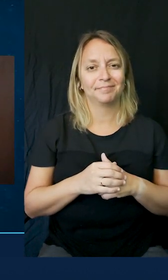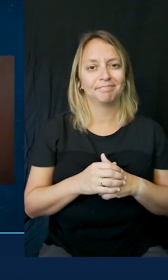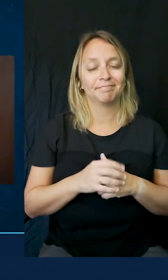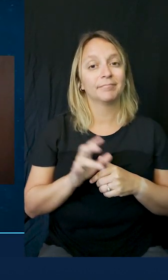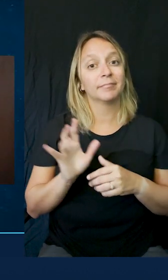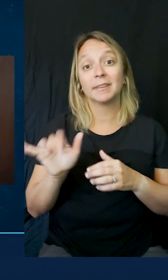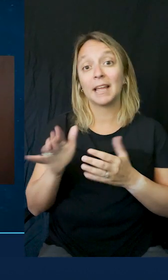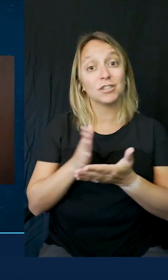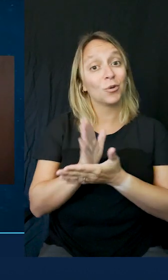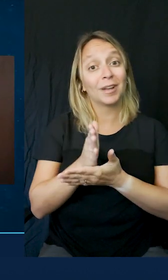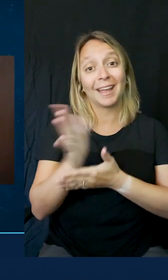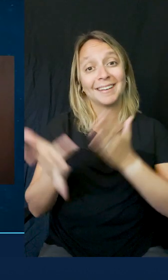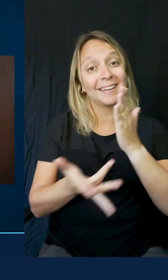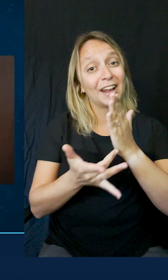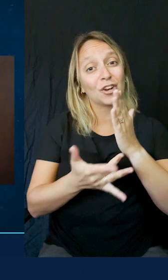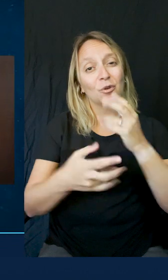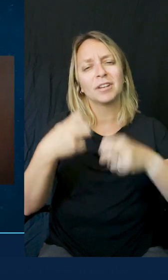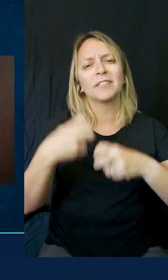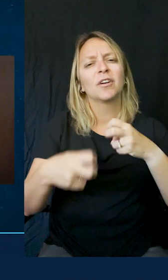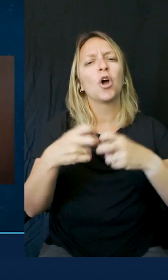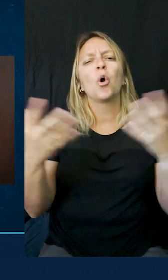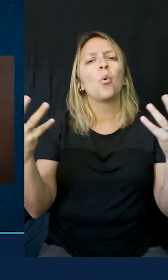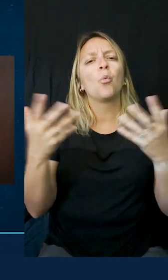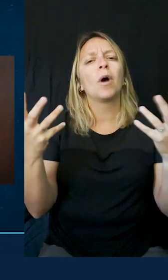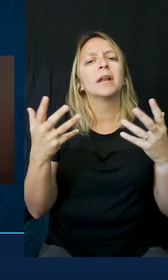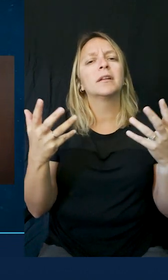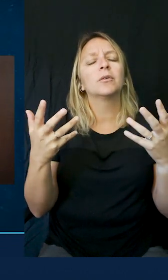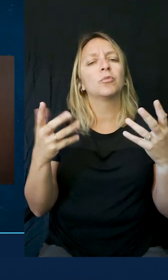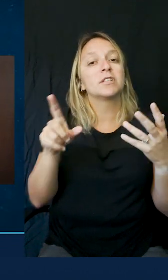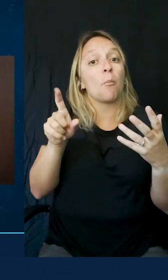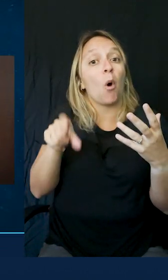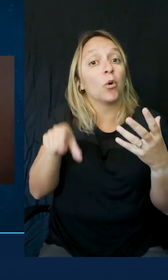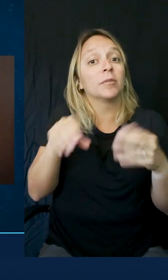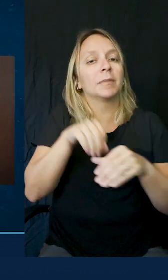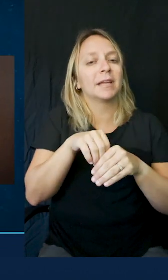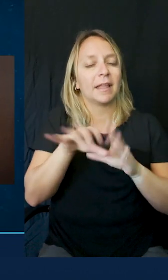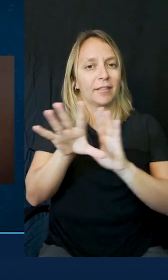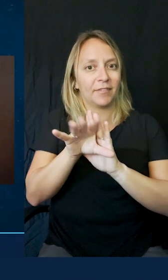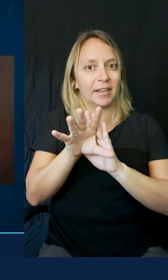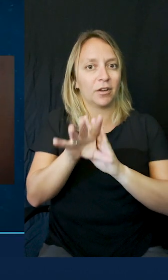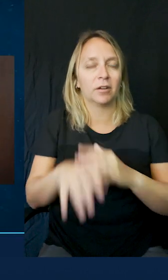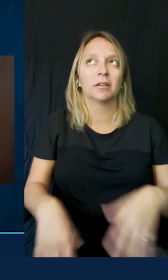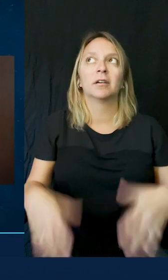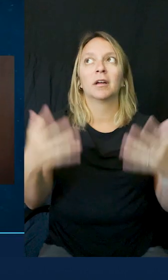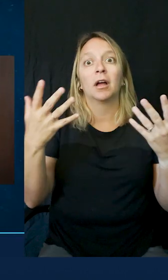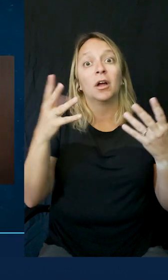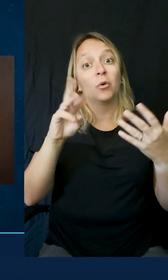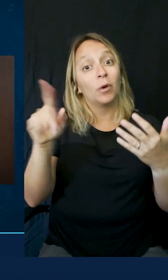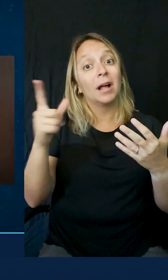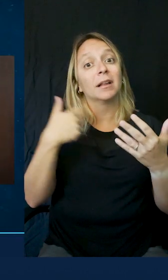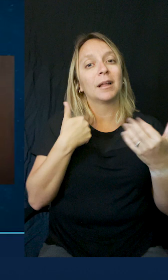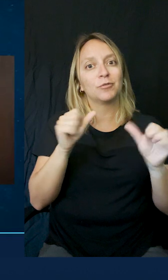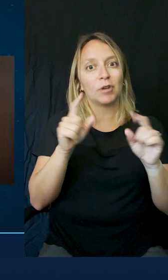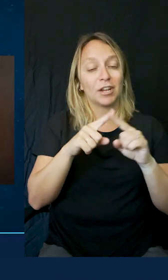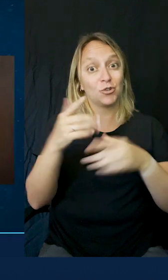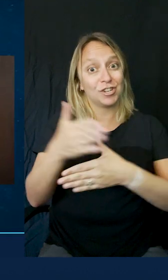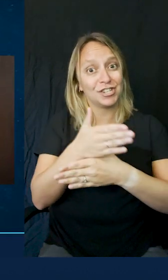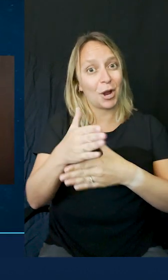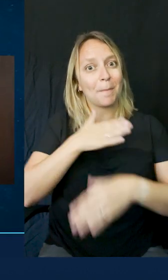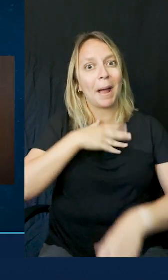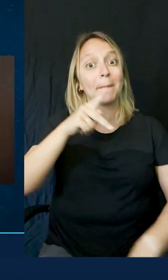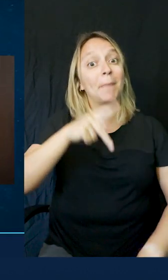That's okay. Technical difficulty. What was going to be in the video? Well, I'm trying to share my PowerPoint. Oh,